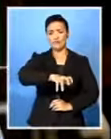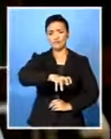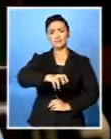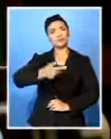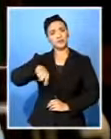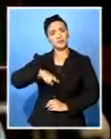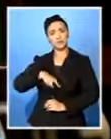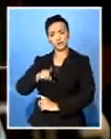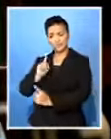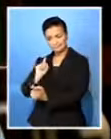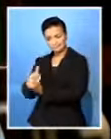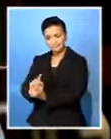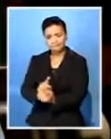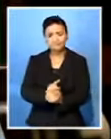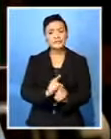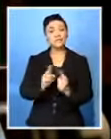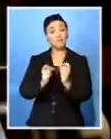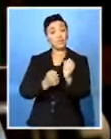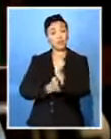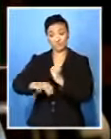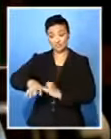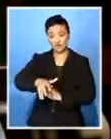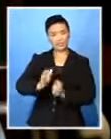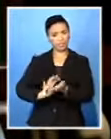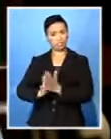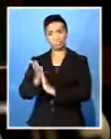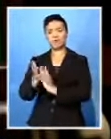at the provincial offices,